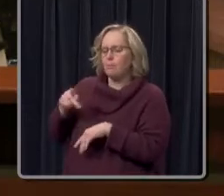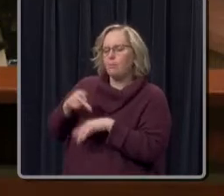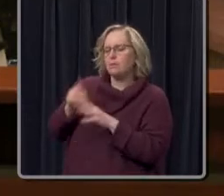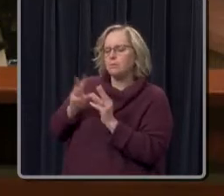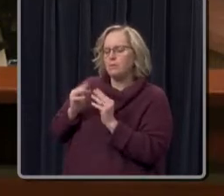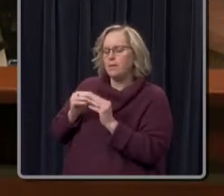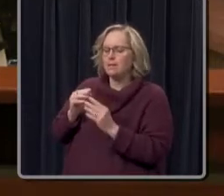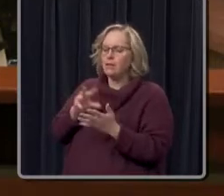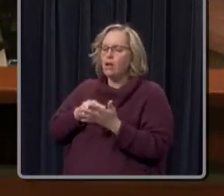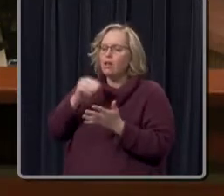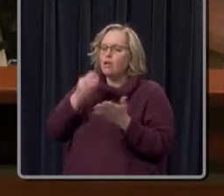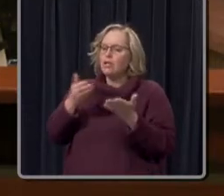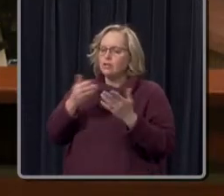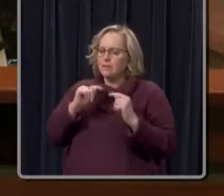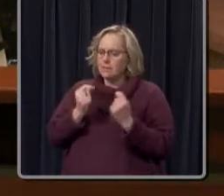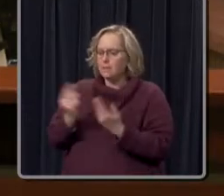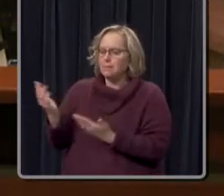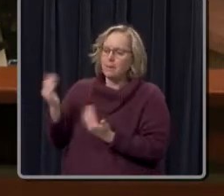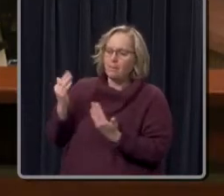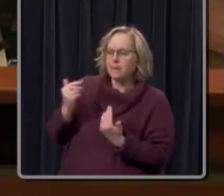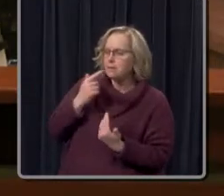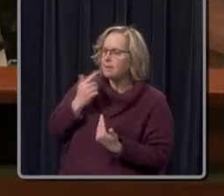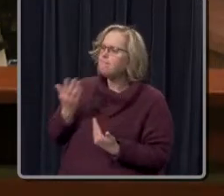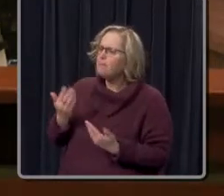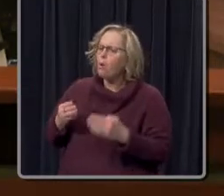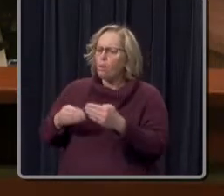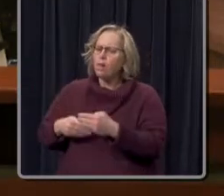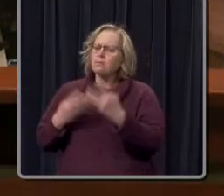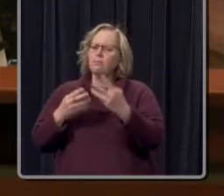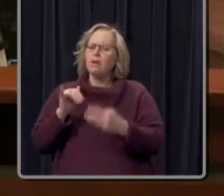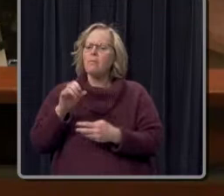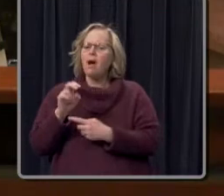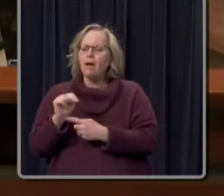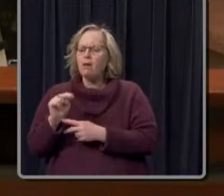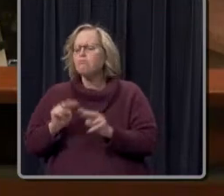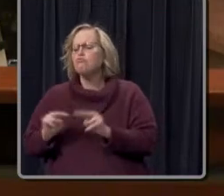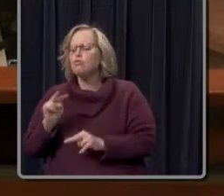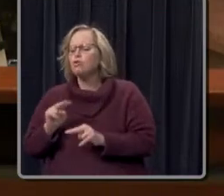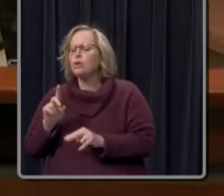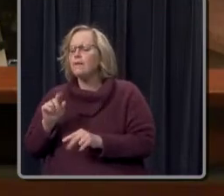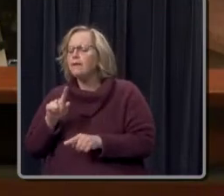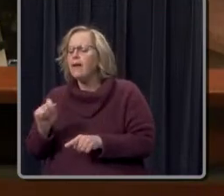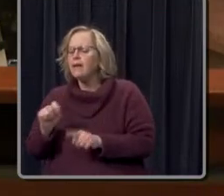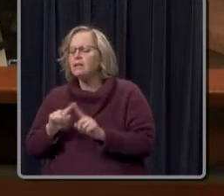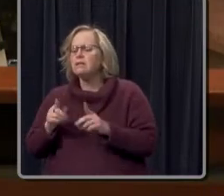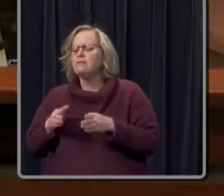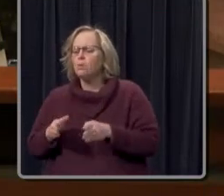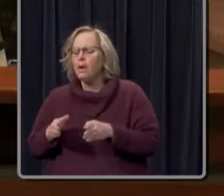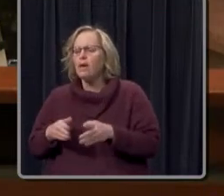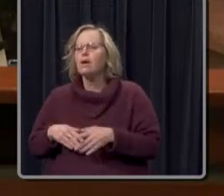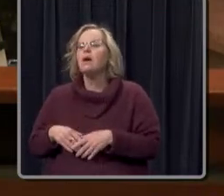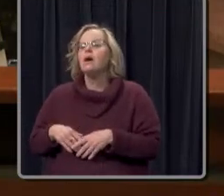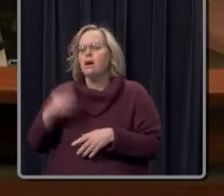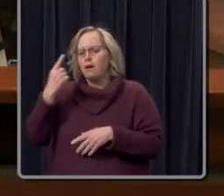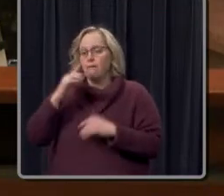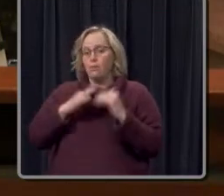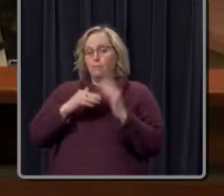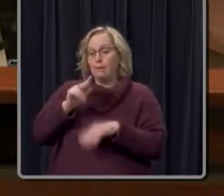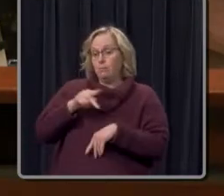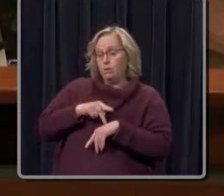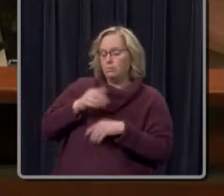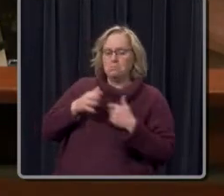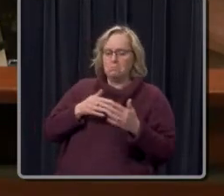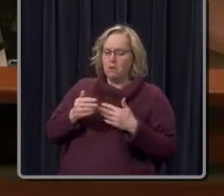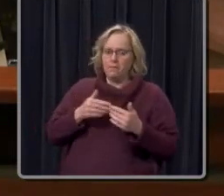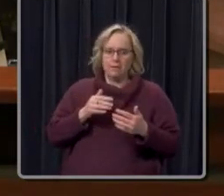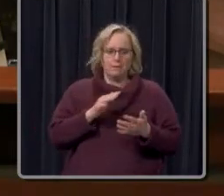learning services team coming in and saying, let's pull up ION and let's look at this data in a different way. And for a building principal, whether it's a